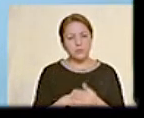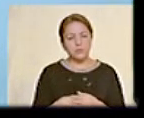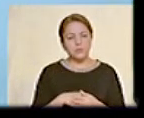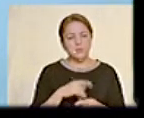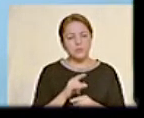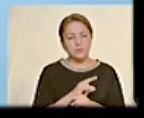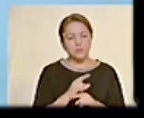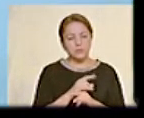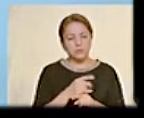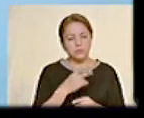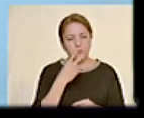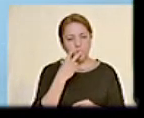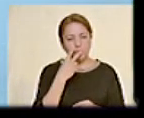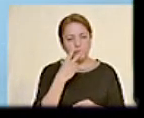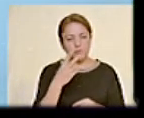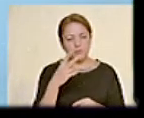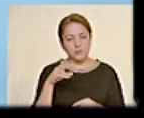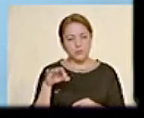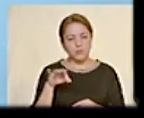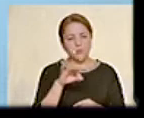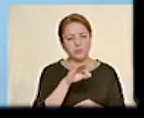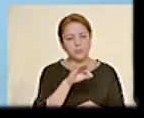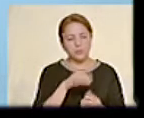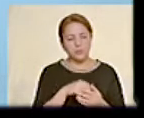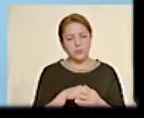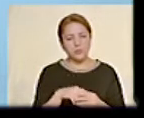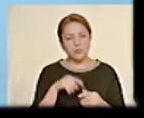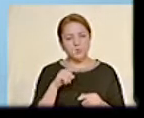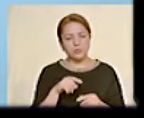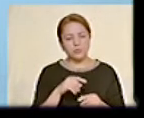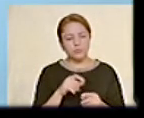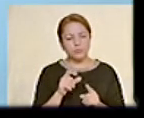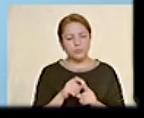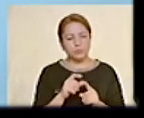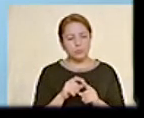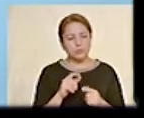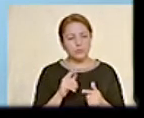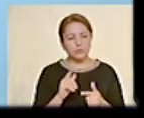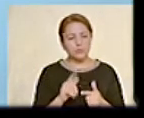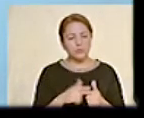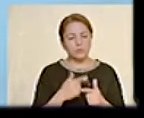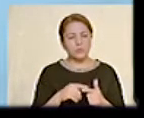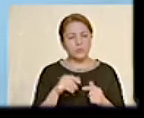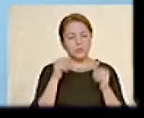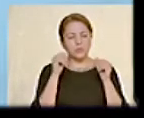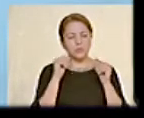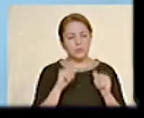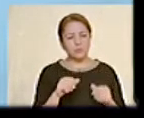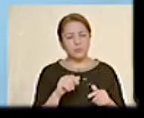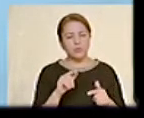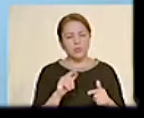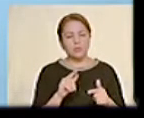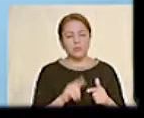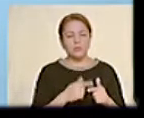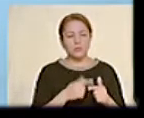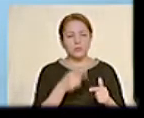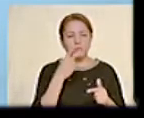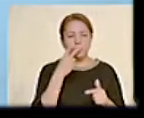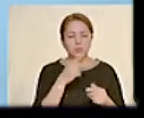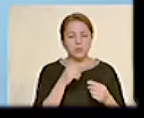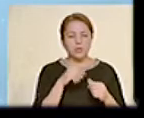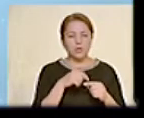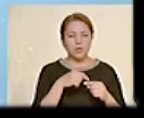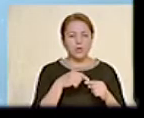sichqoncha ko'rsatkichini olib boradigan bo'lsak, ushbu so'z yoki rasm yoki ko'rinish alohida